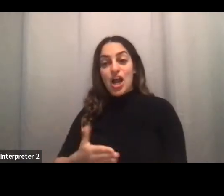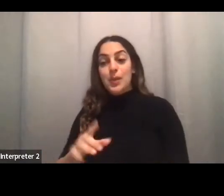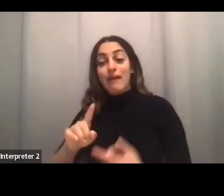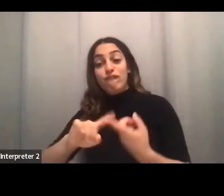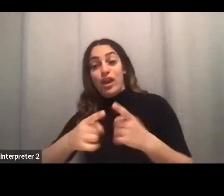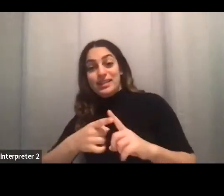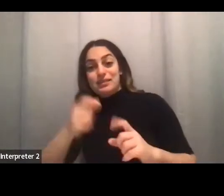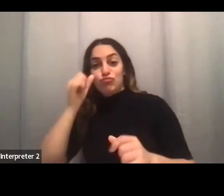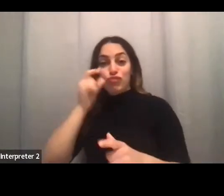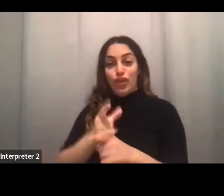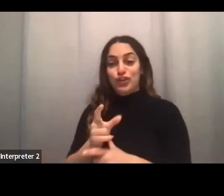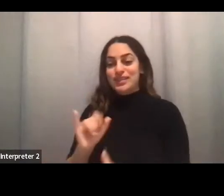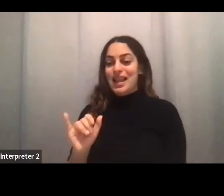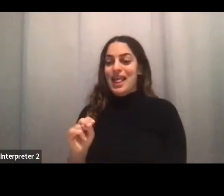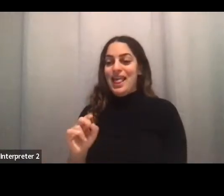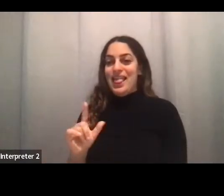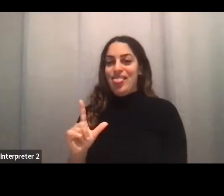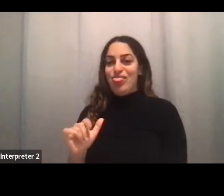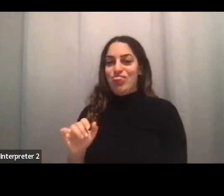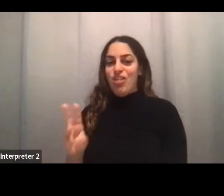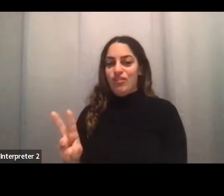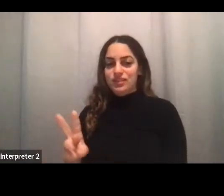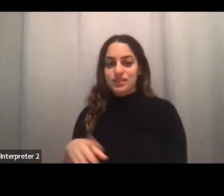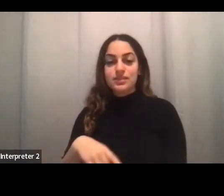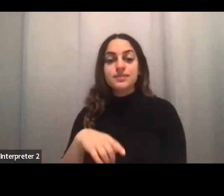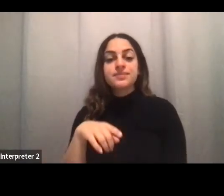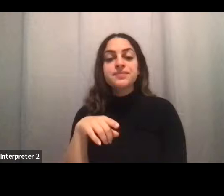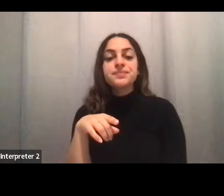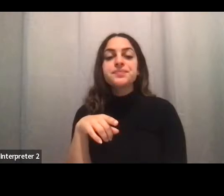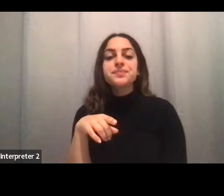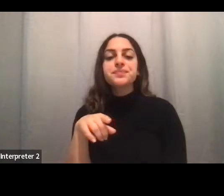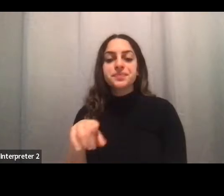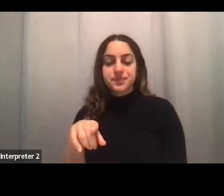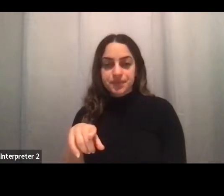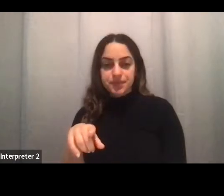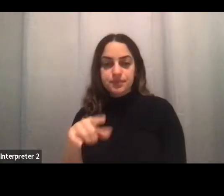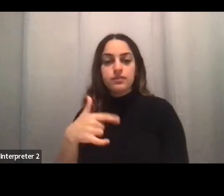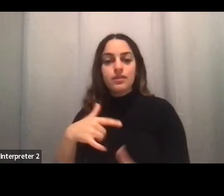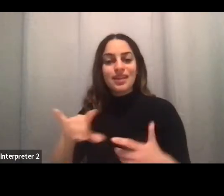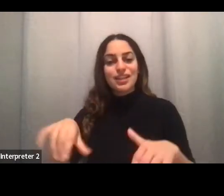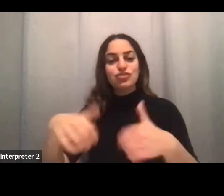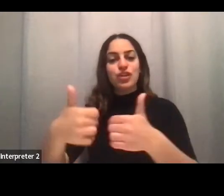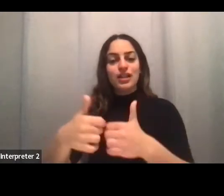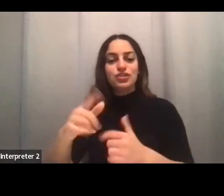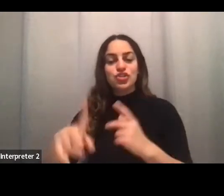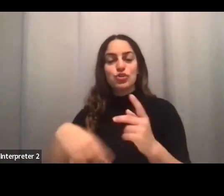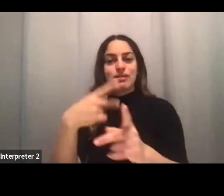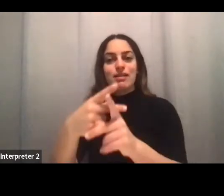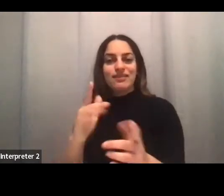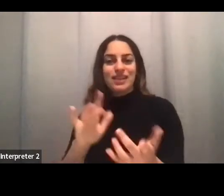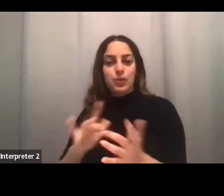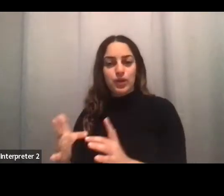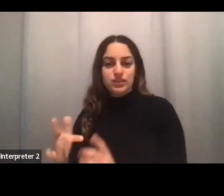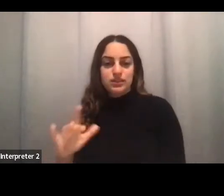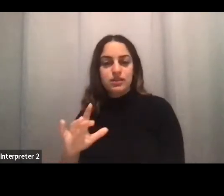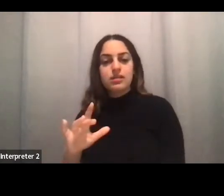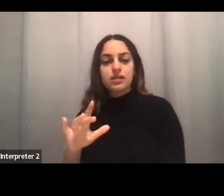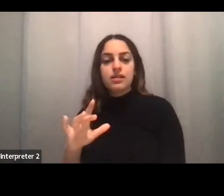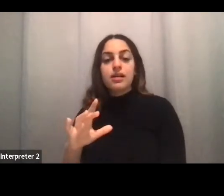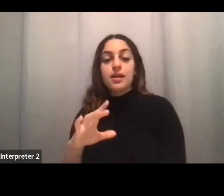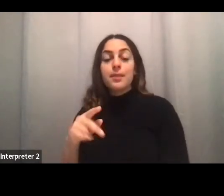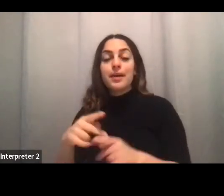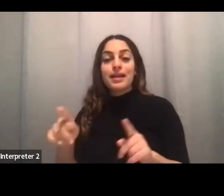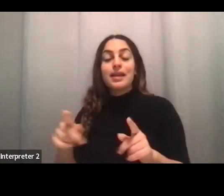unions representing skilled trades challenged some of these kinds of networks as cronyism but in places where union power was especially